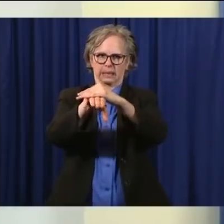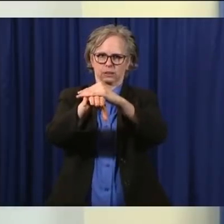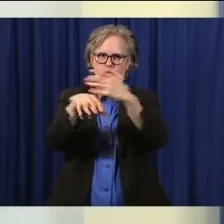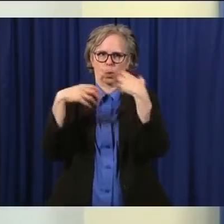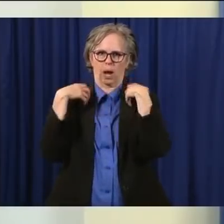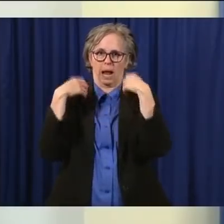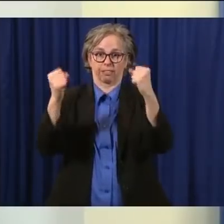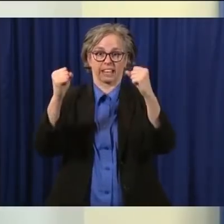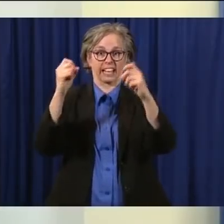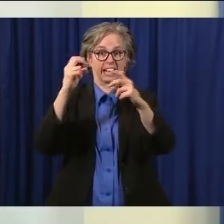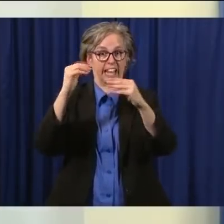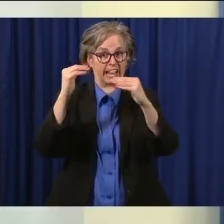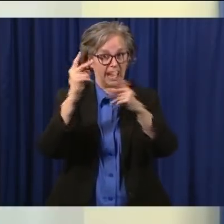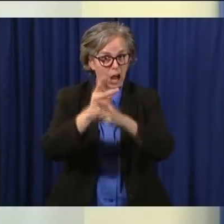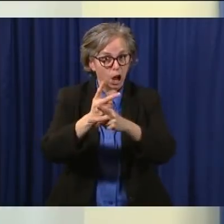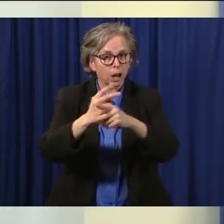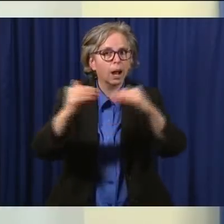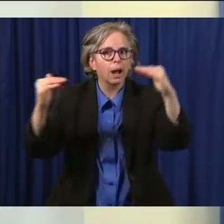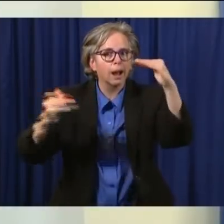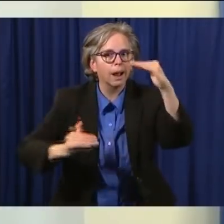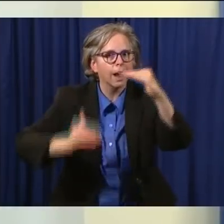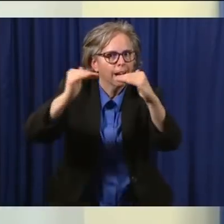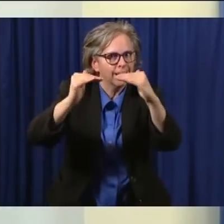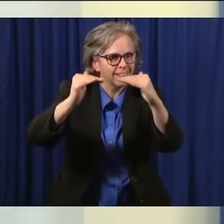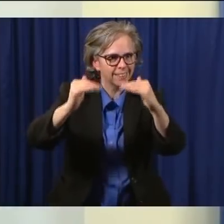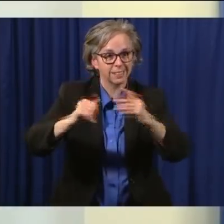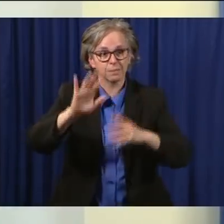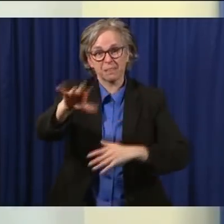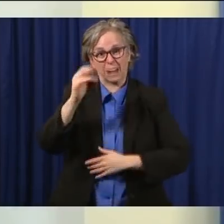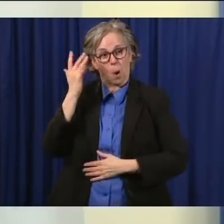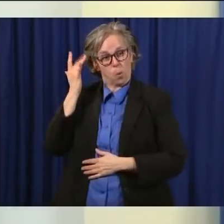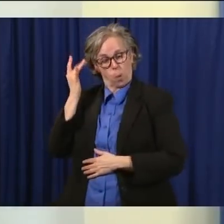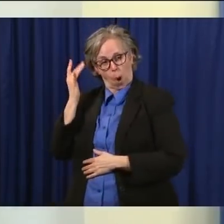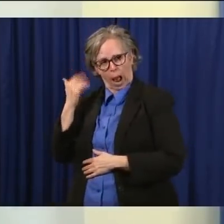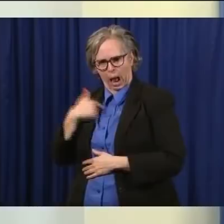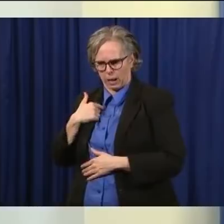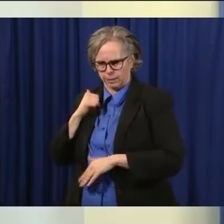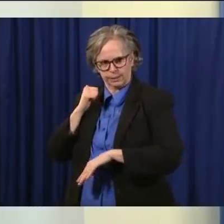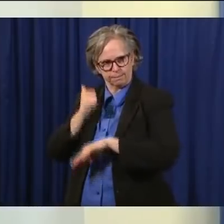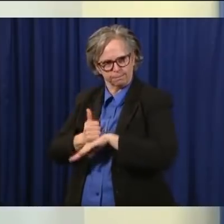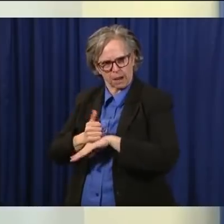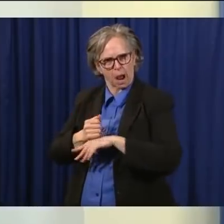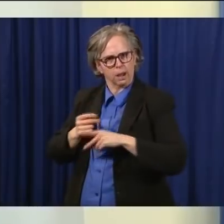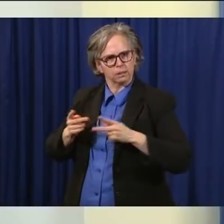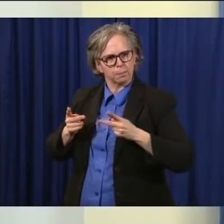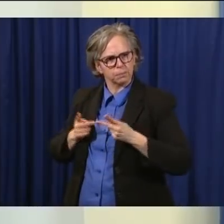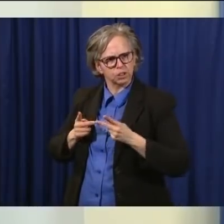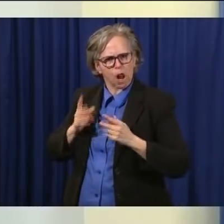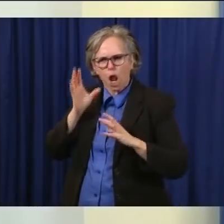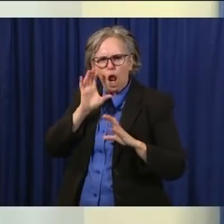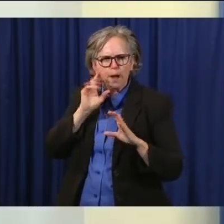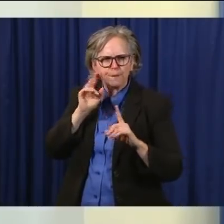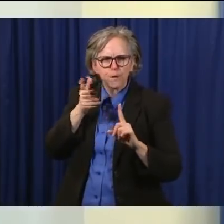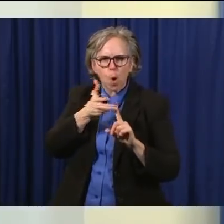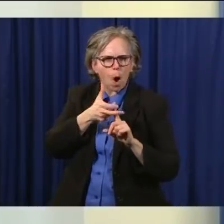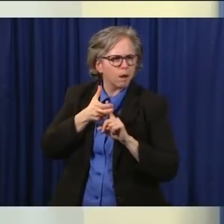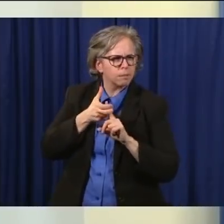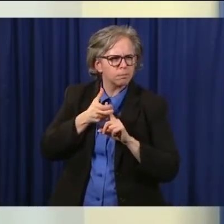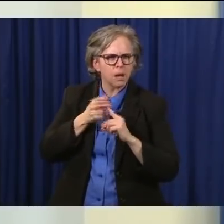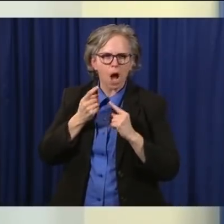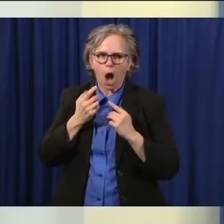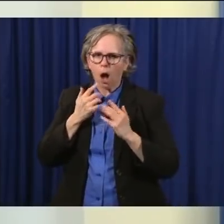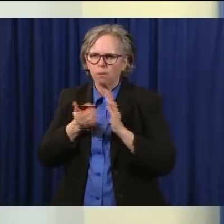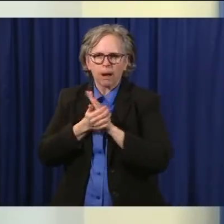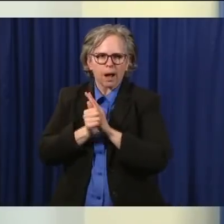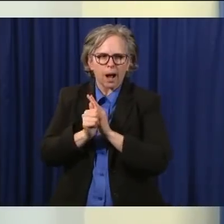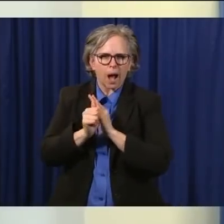I've created a position. We are looking for a renowned leader to answer directly to